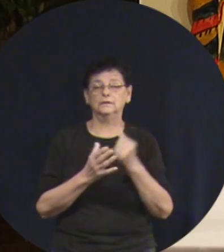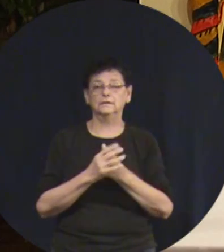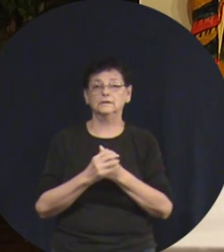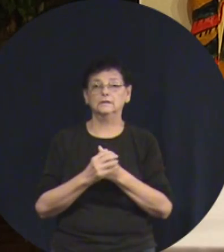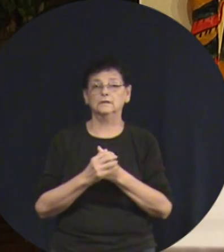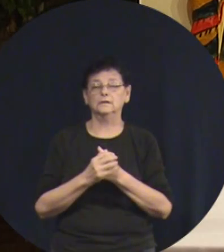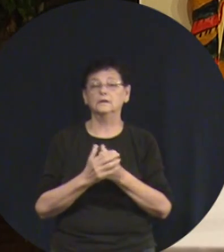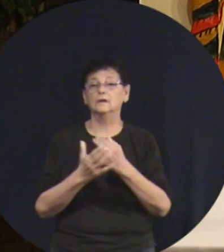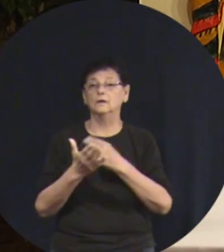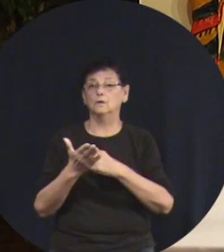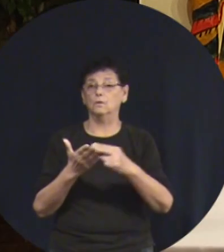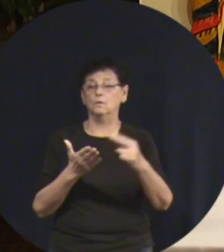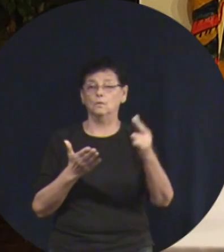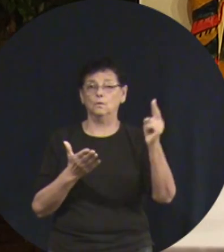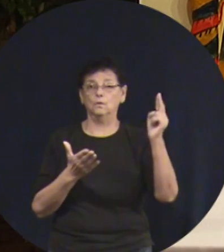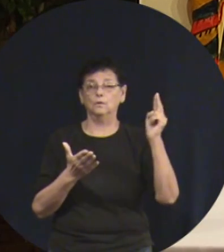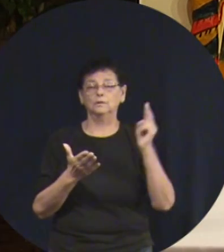holy,